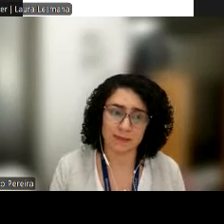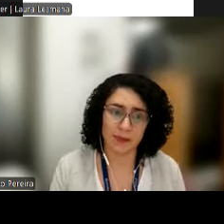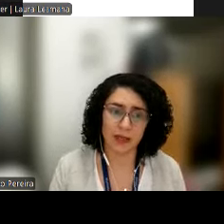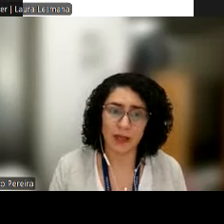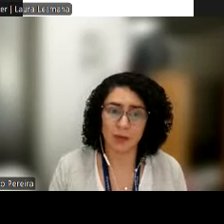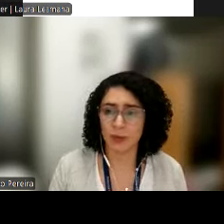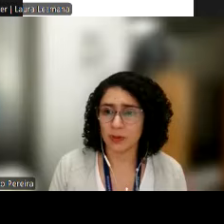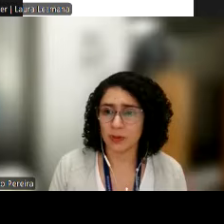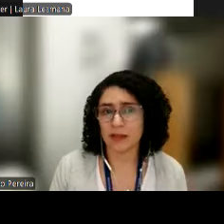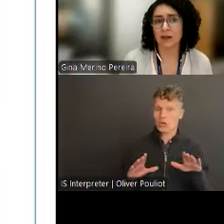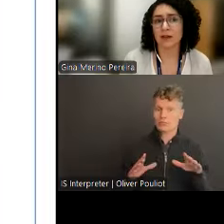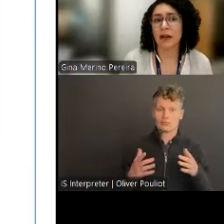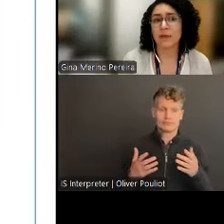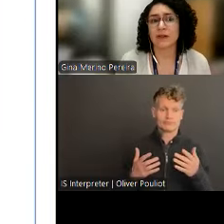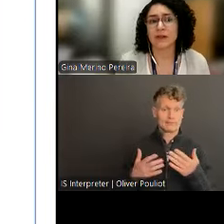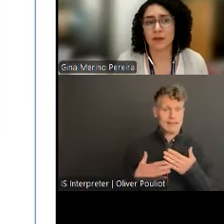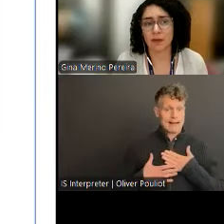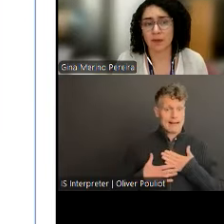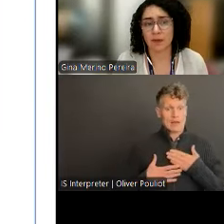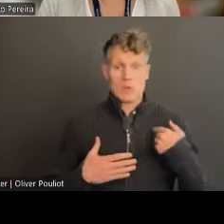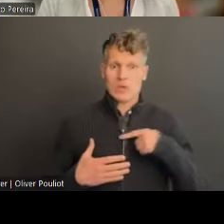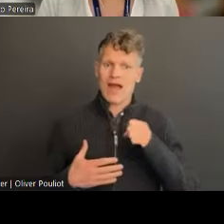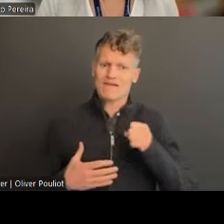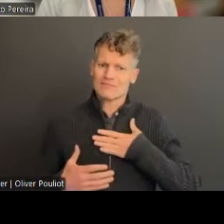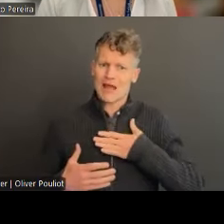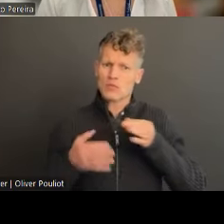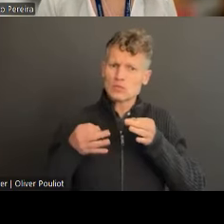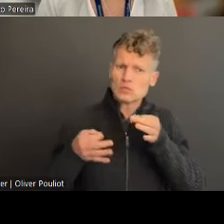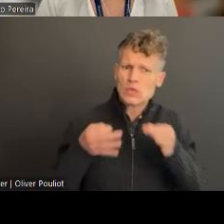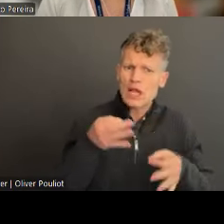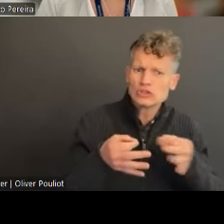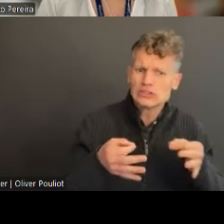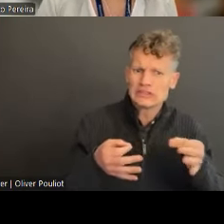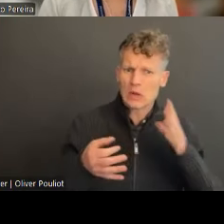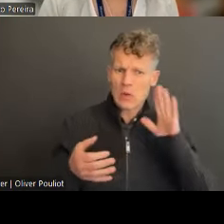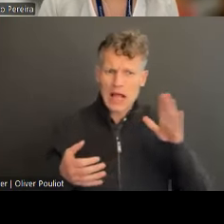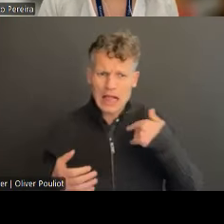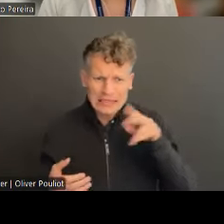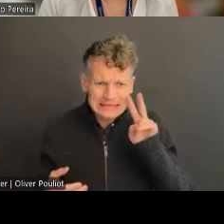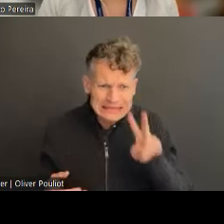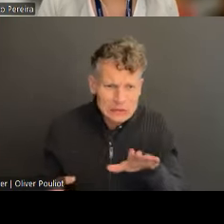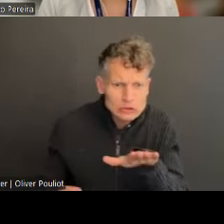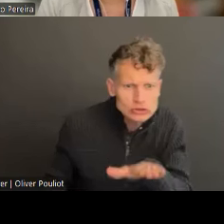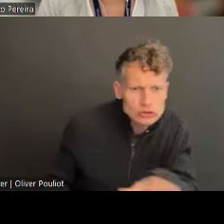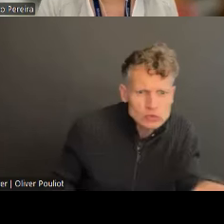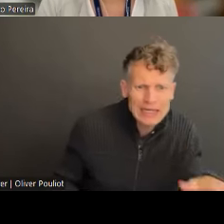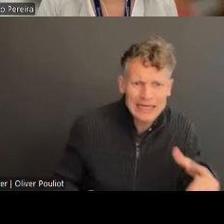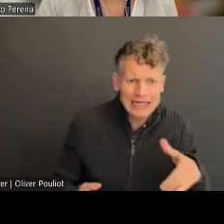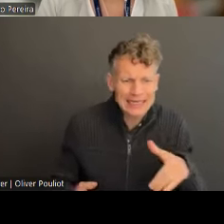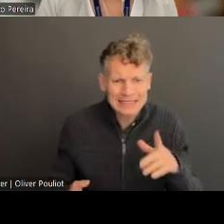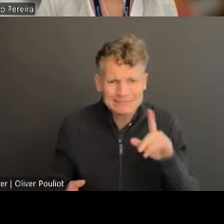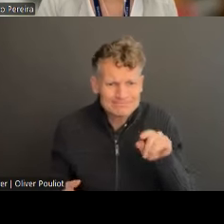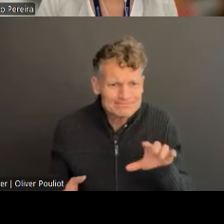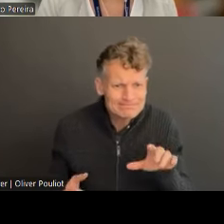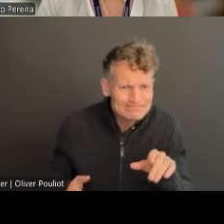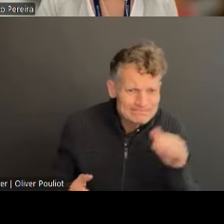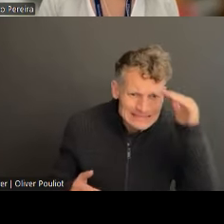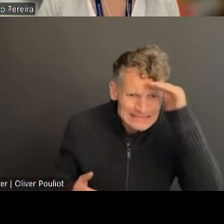a strategy to go look for these children so they are not left behind. Now, we also